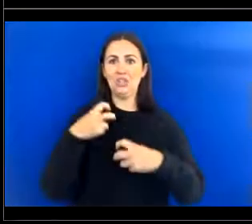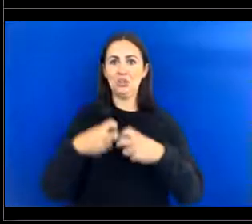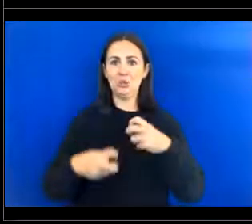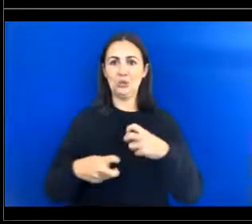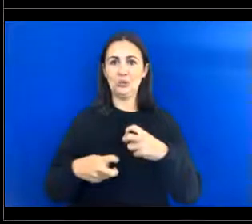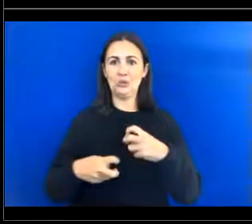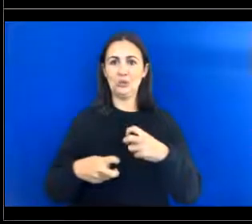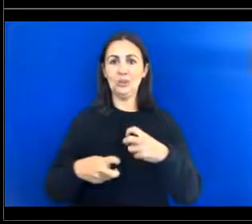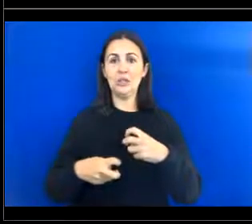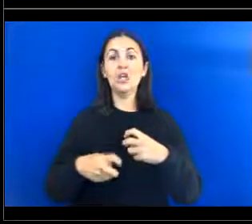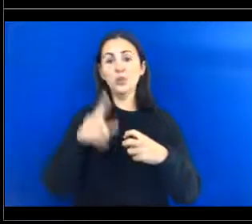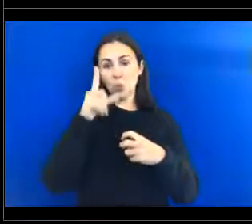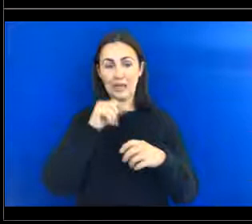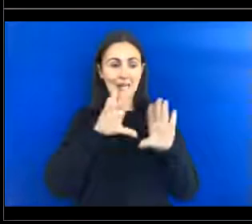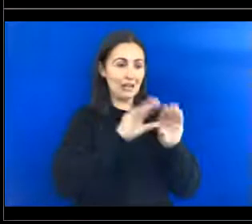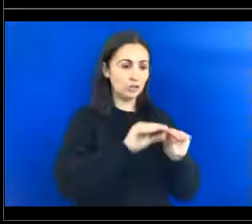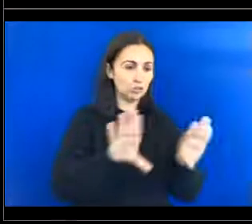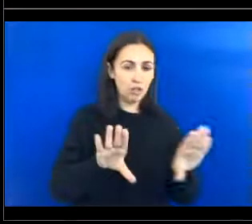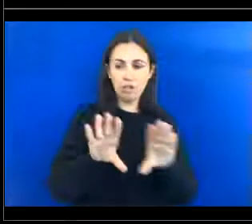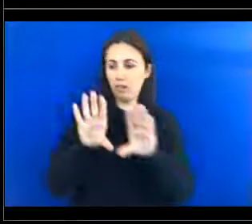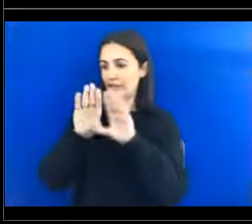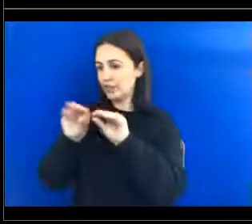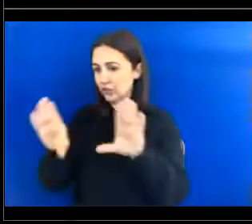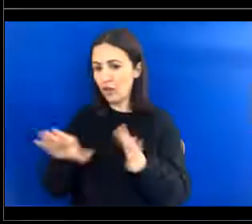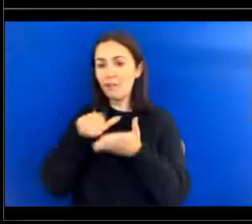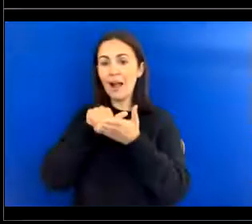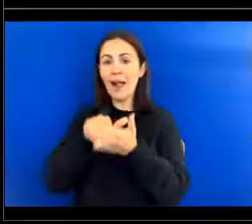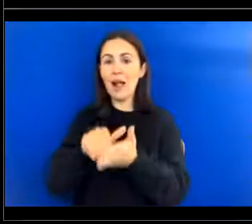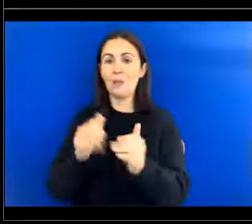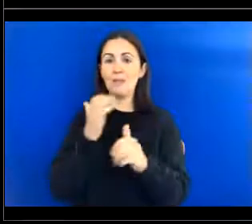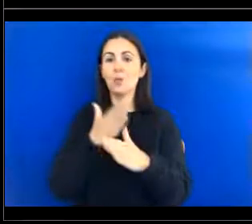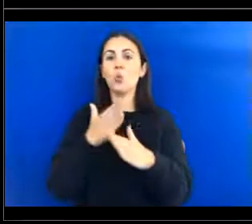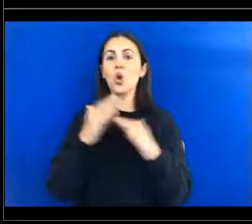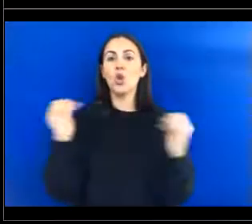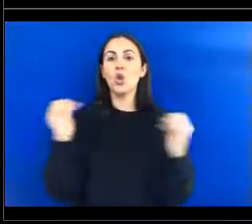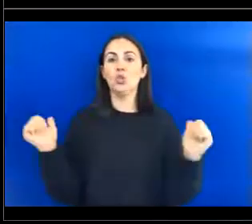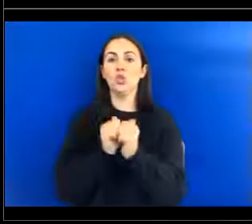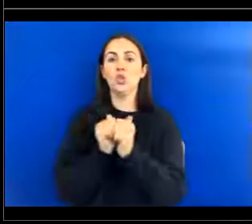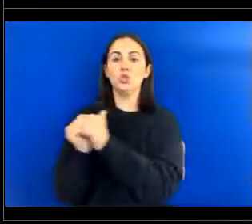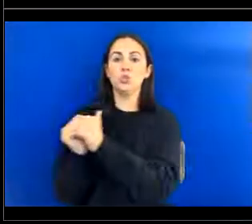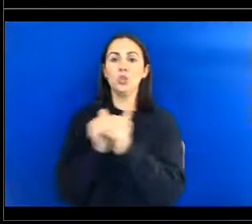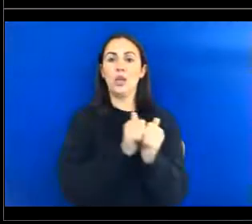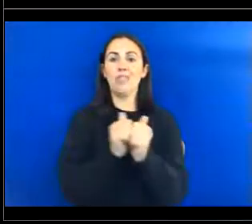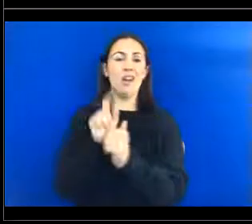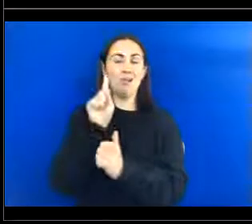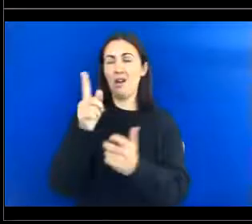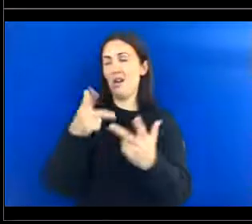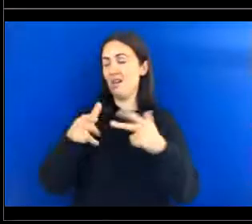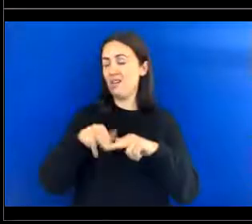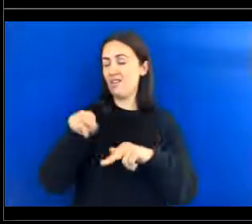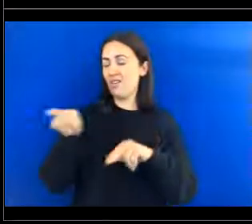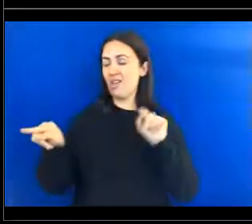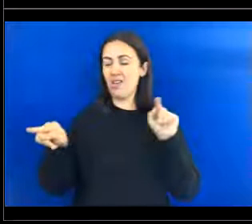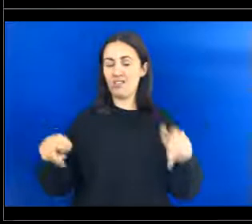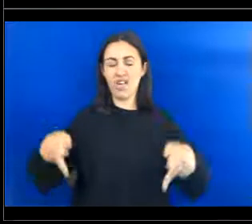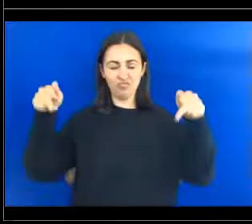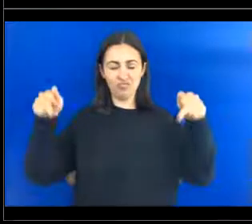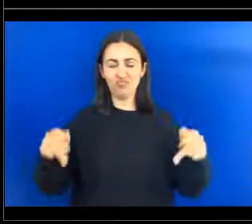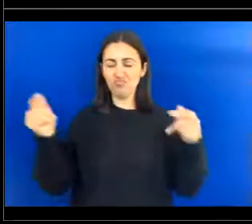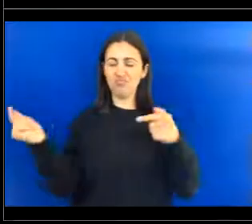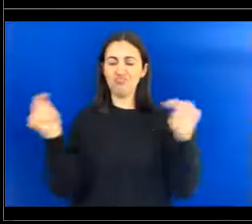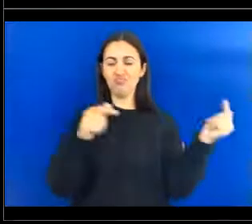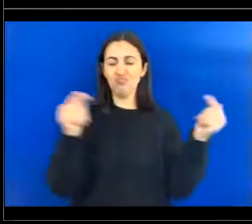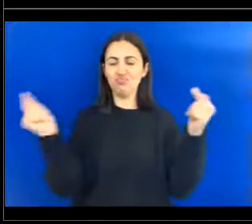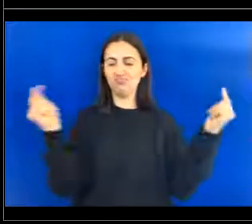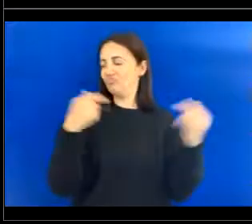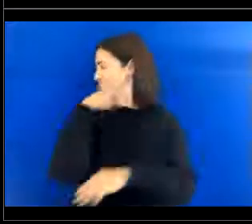be able to come to a decision about what they're going to do with the fence. But while they're both in oppositional corners and they're not looking at the other